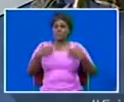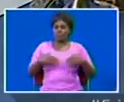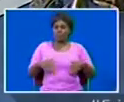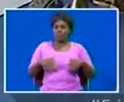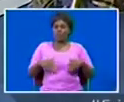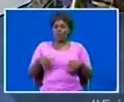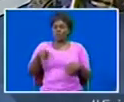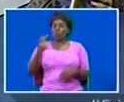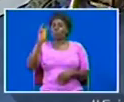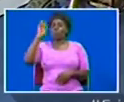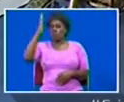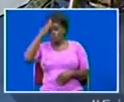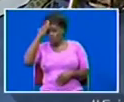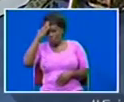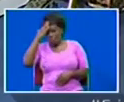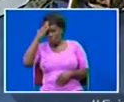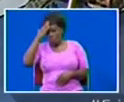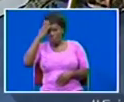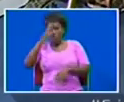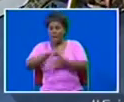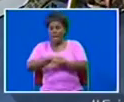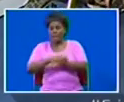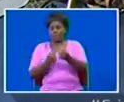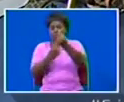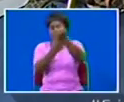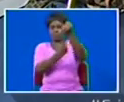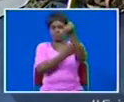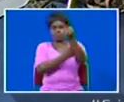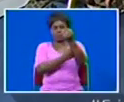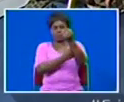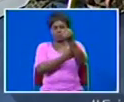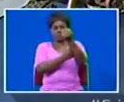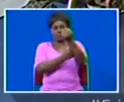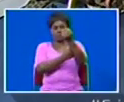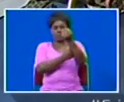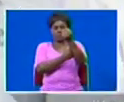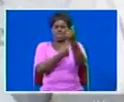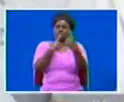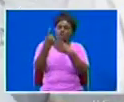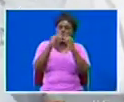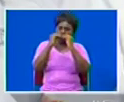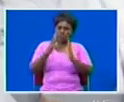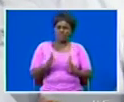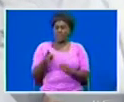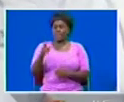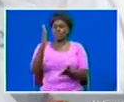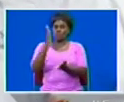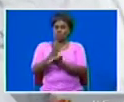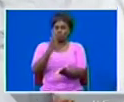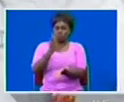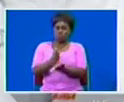a face to the people who are the beneficiaries of the scholarship fund, and you hear the stories, and you meet with their teachers, and you engage, and that has been really,